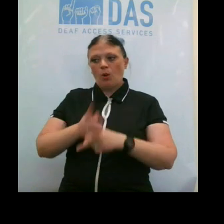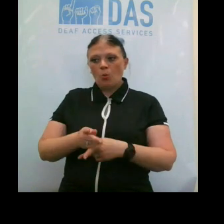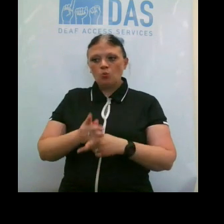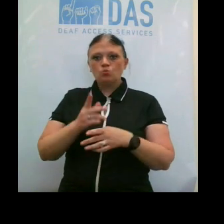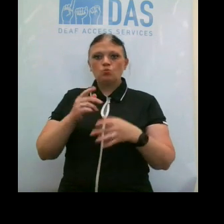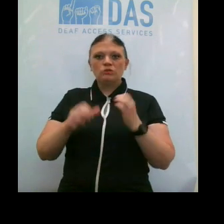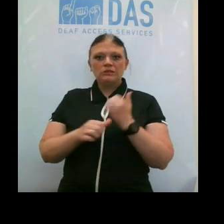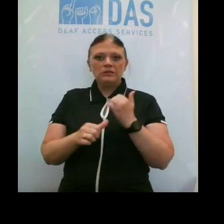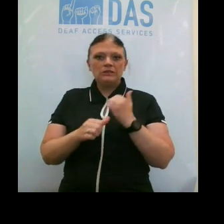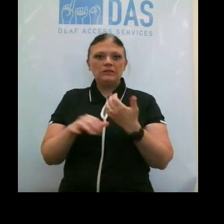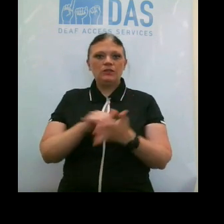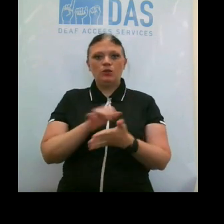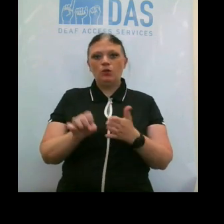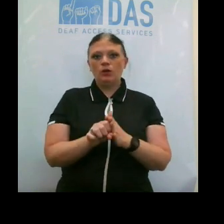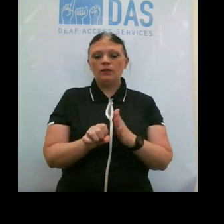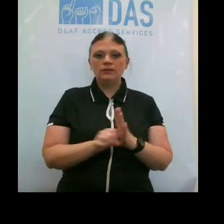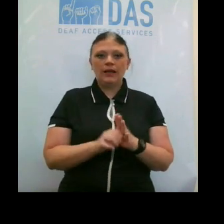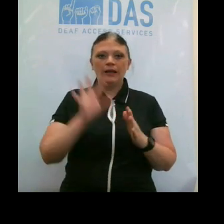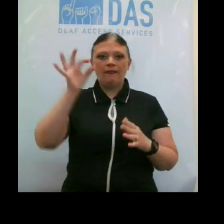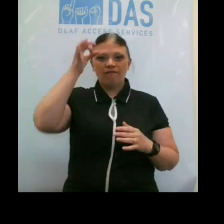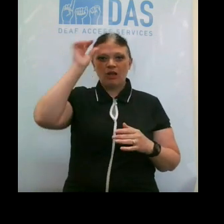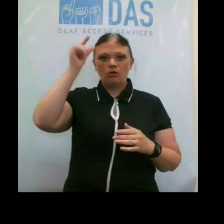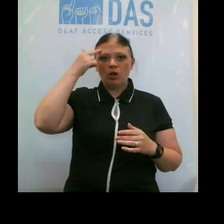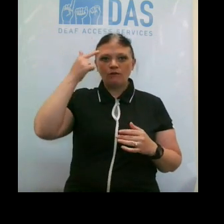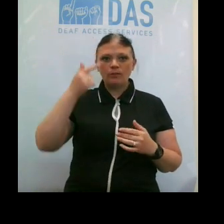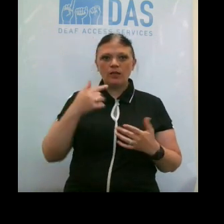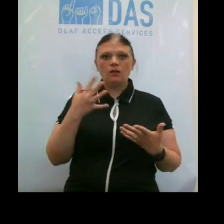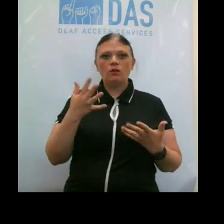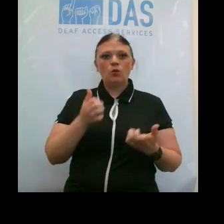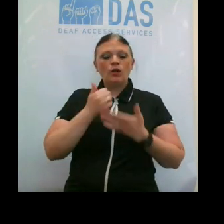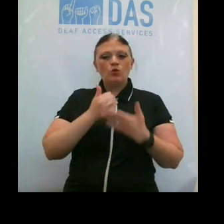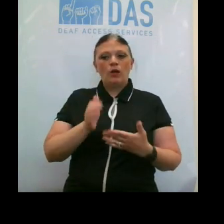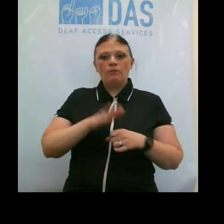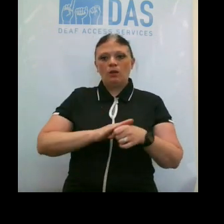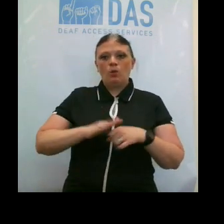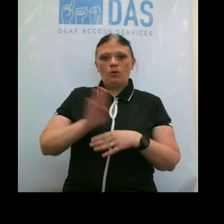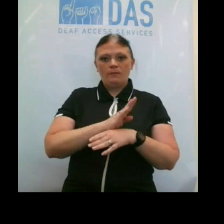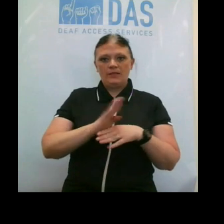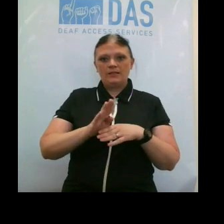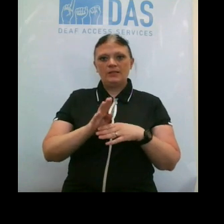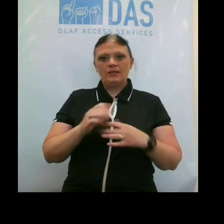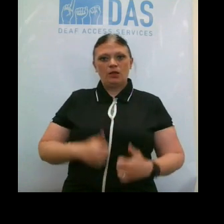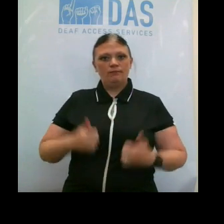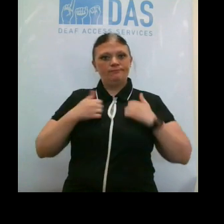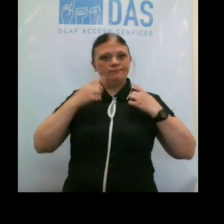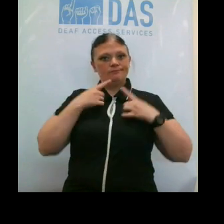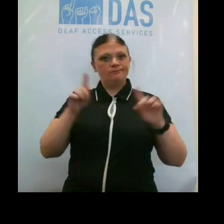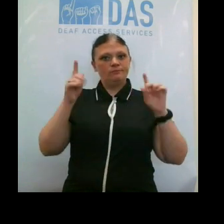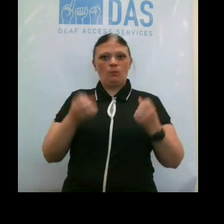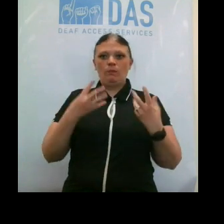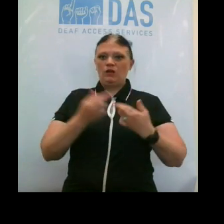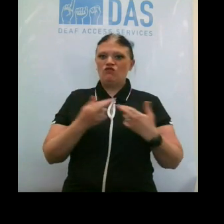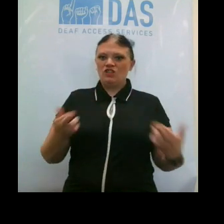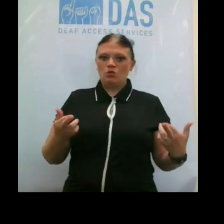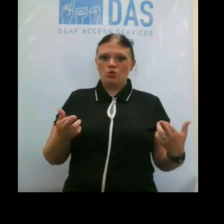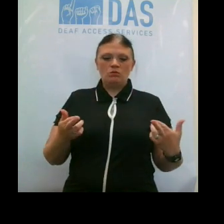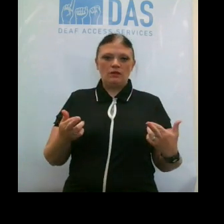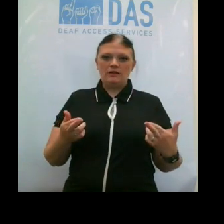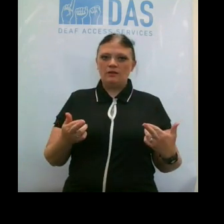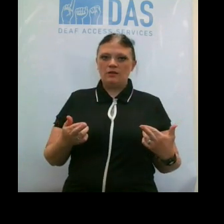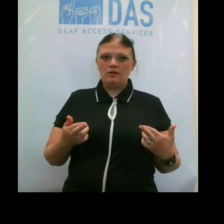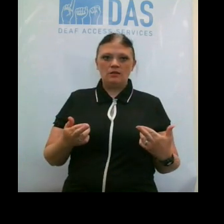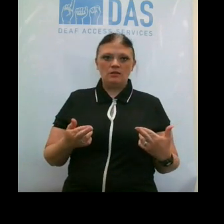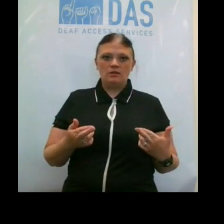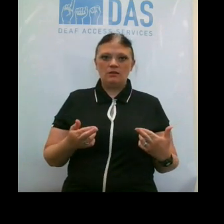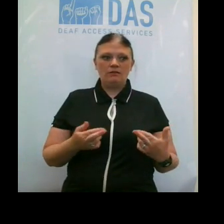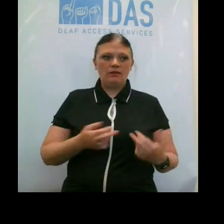work that New York State's doing, and of course the federal government. We want to help our local businesses get through this, and there's lots of resources, and all these resources,